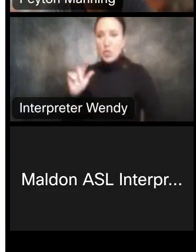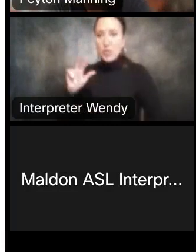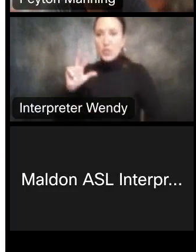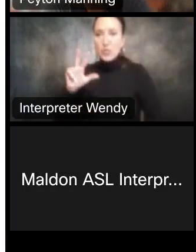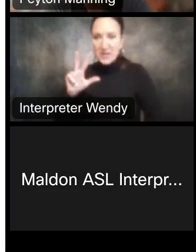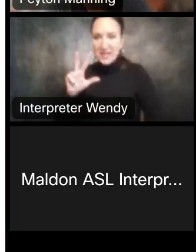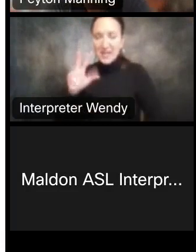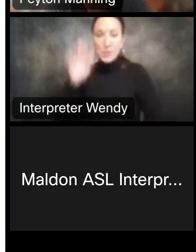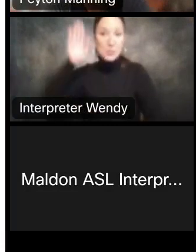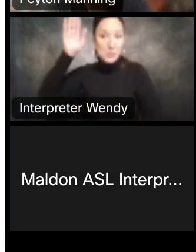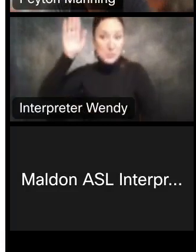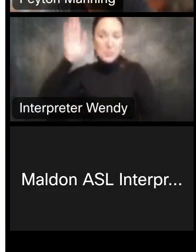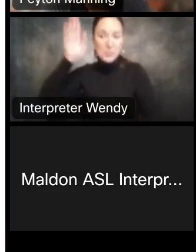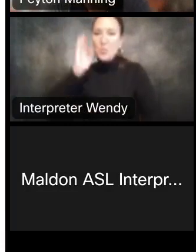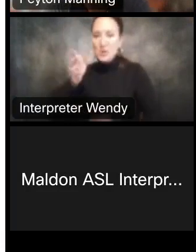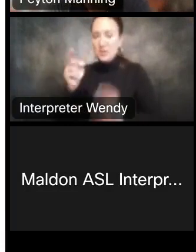was received.